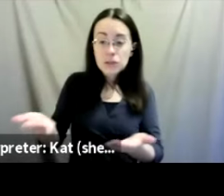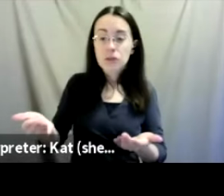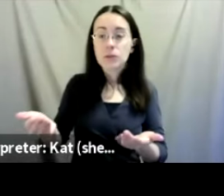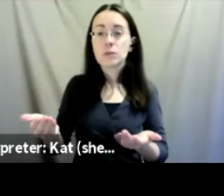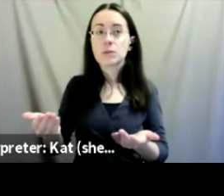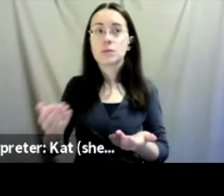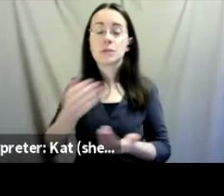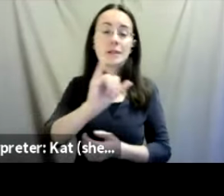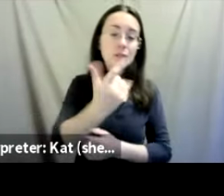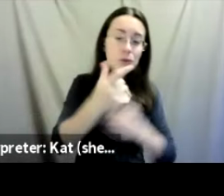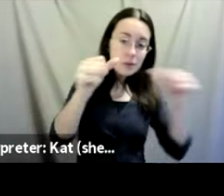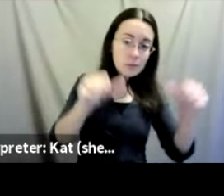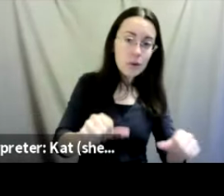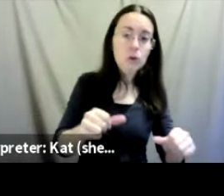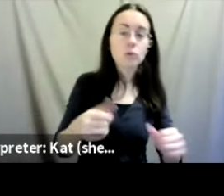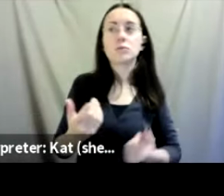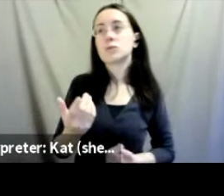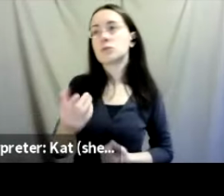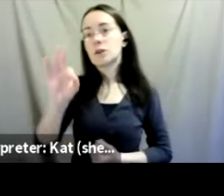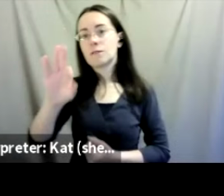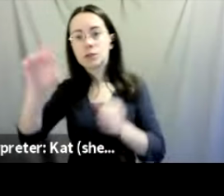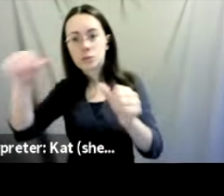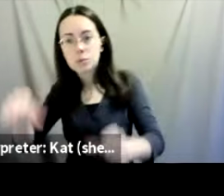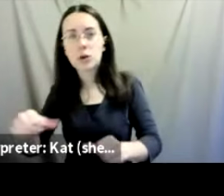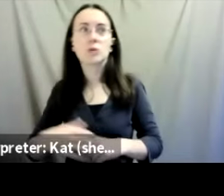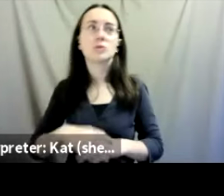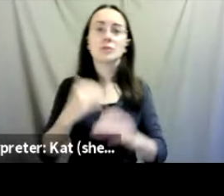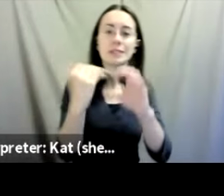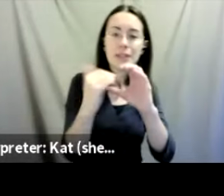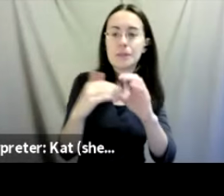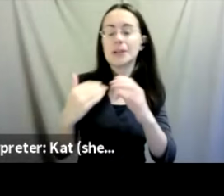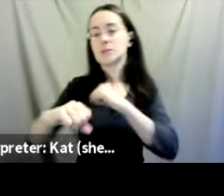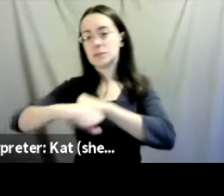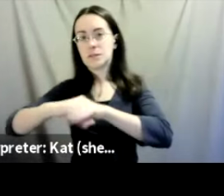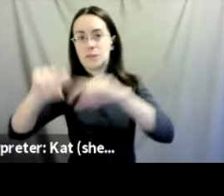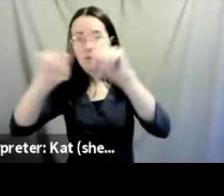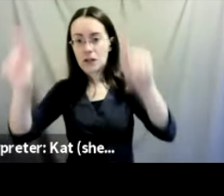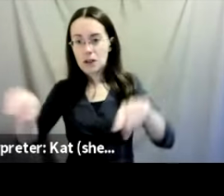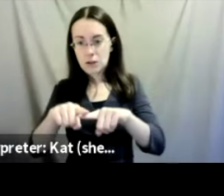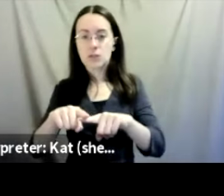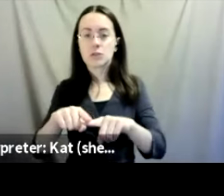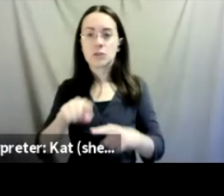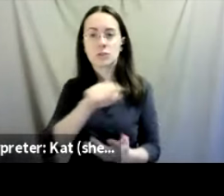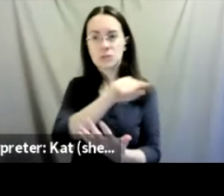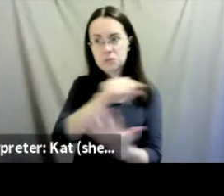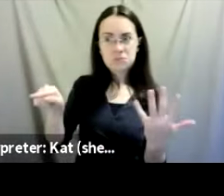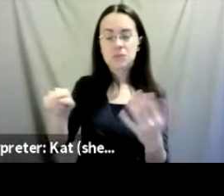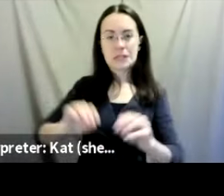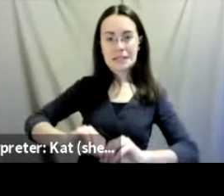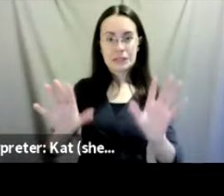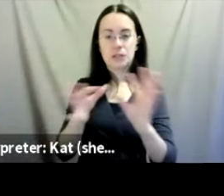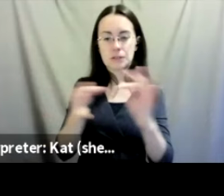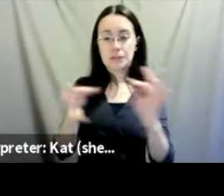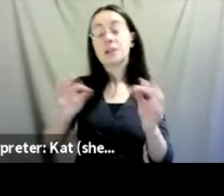Instagram posts that we made or flyers or the emails that we sent out. And then also on the first page of the survey